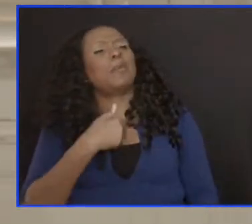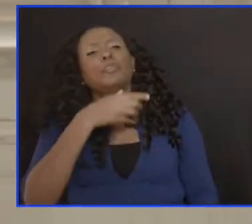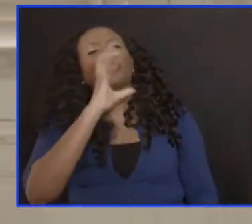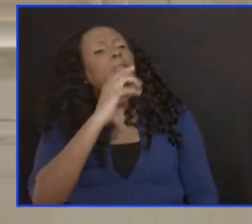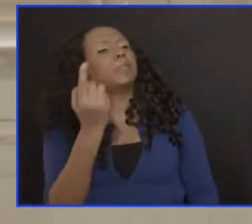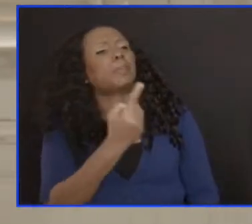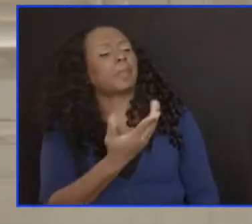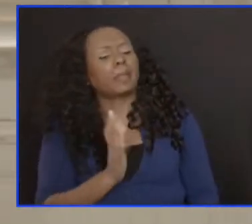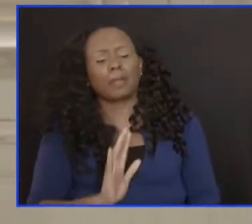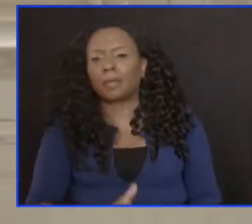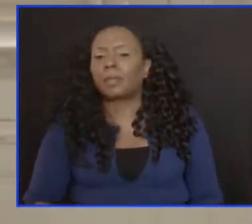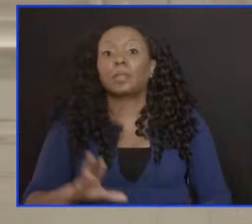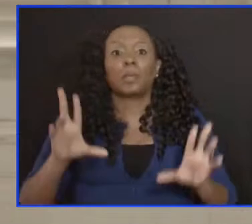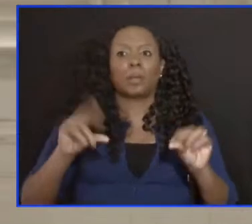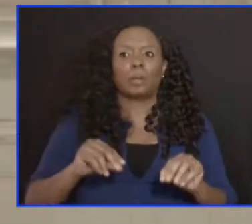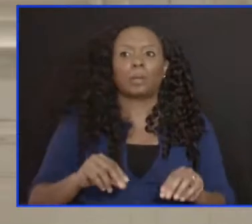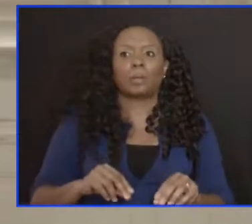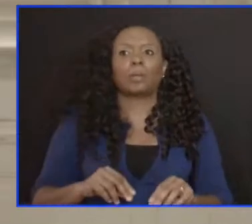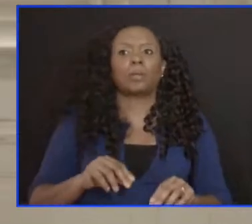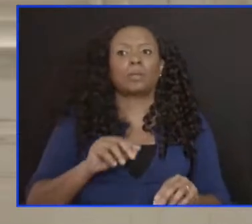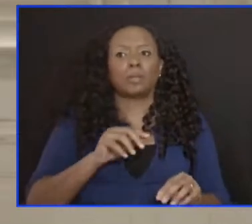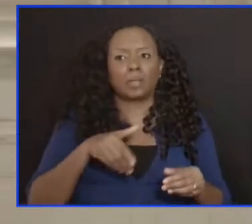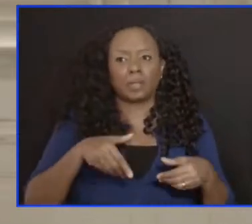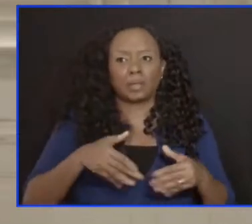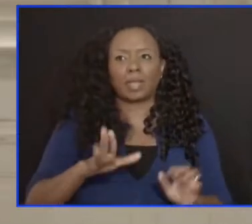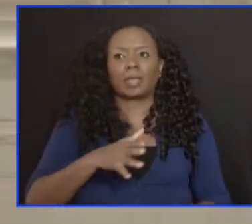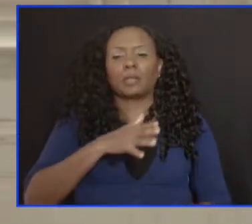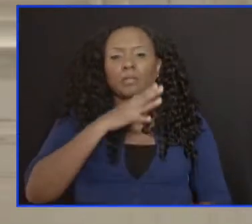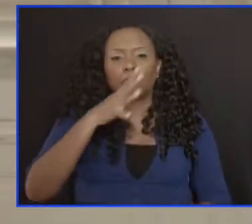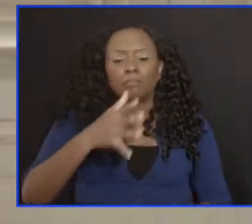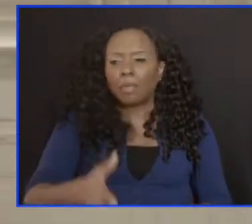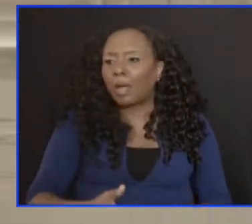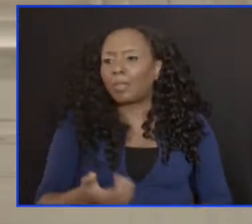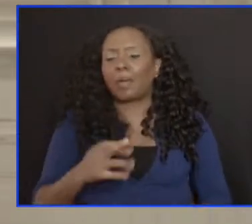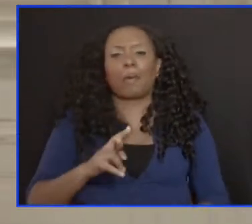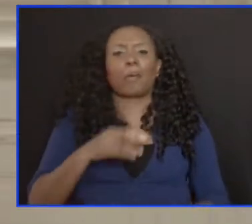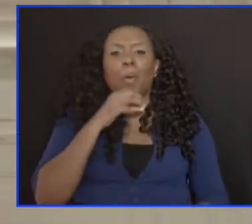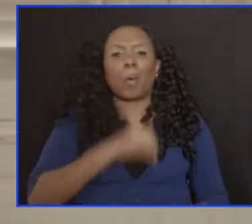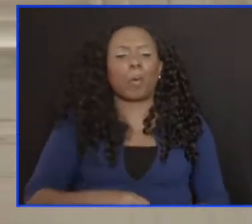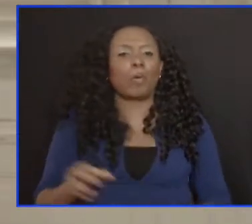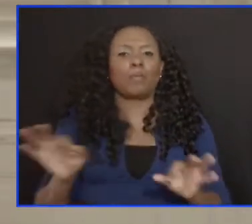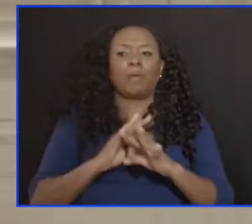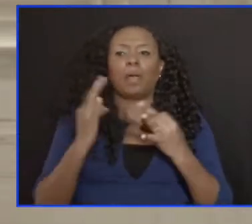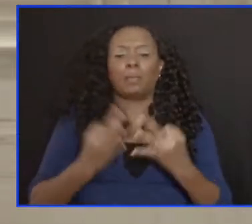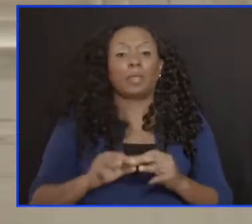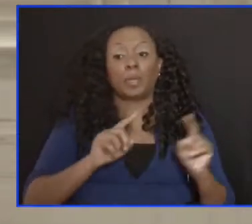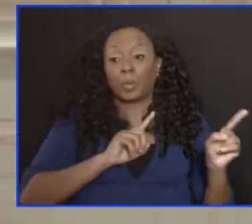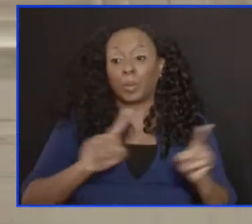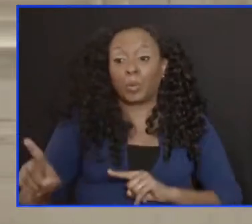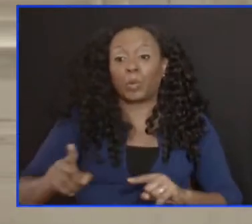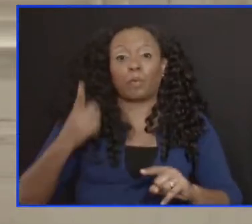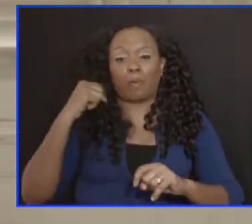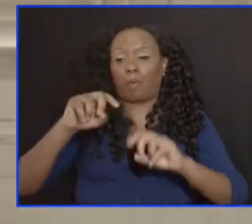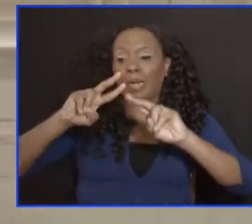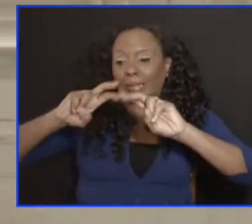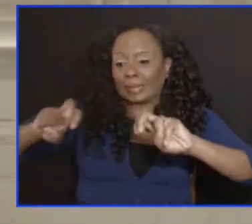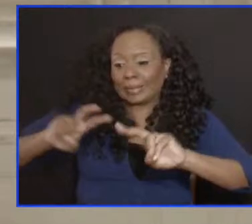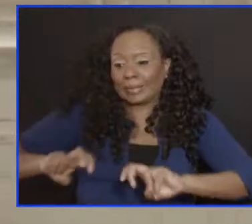But I'm telling you to encourage them to get assessed so that they don't end up in a situation where they present, for example, to the emergency